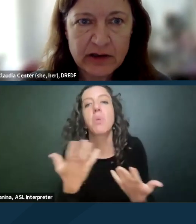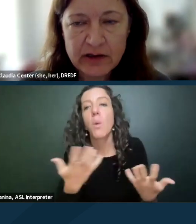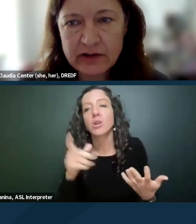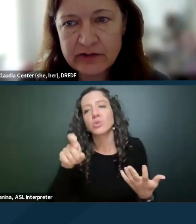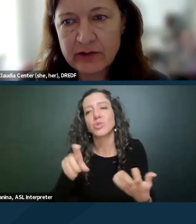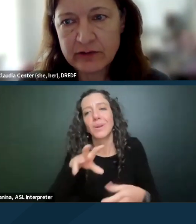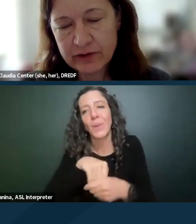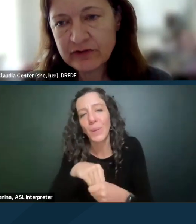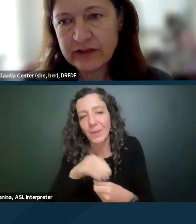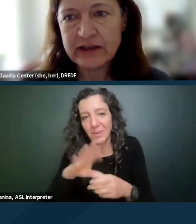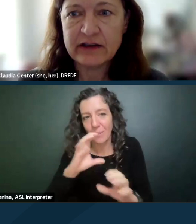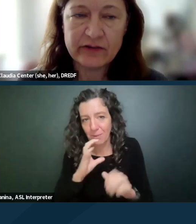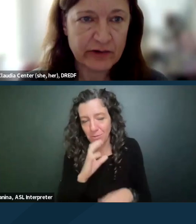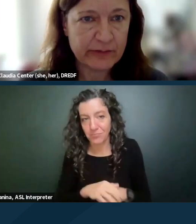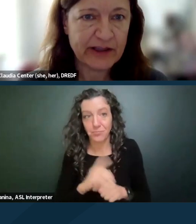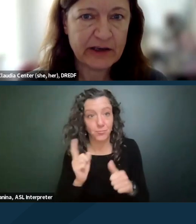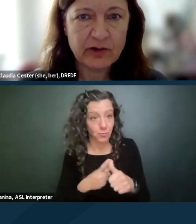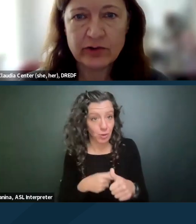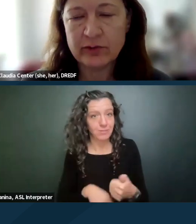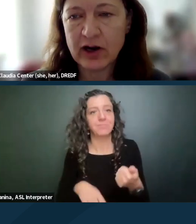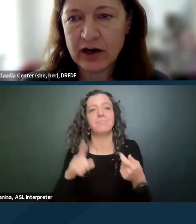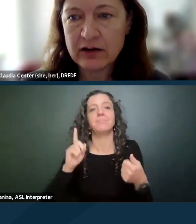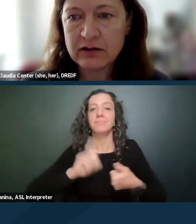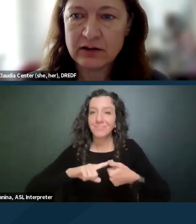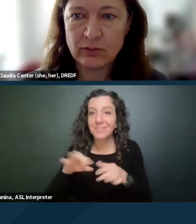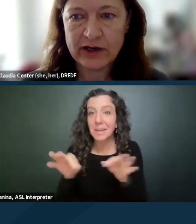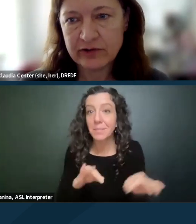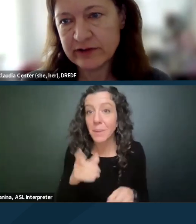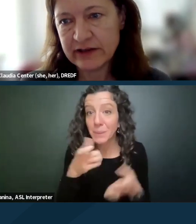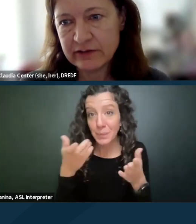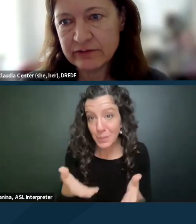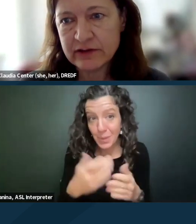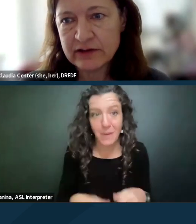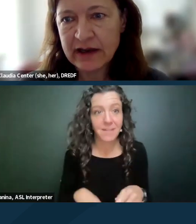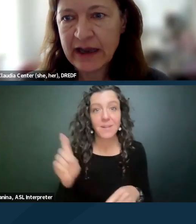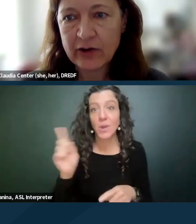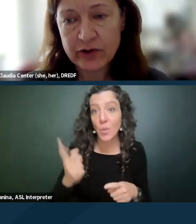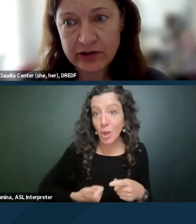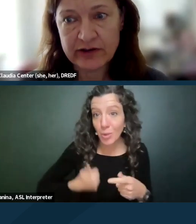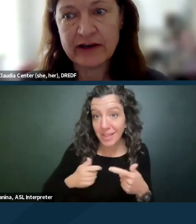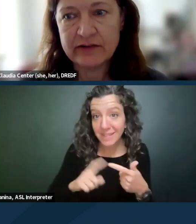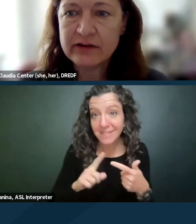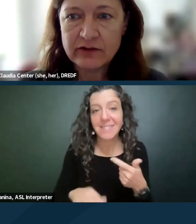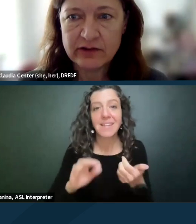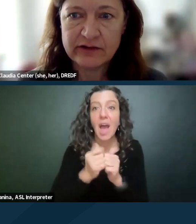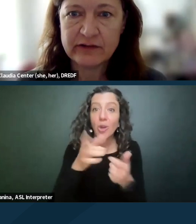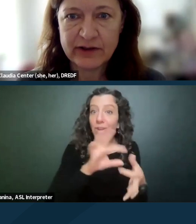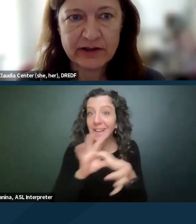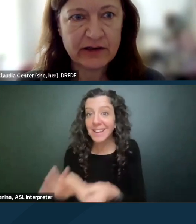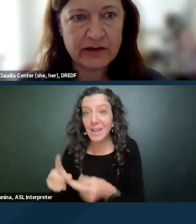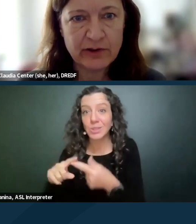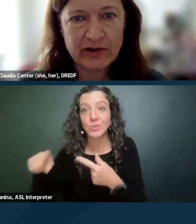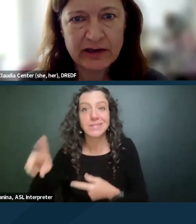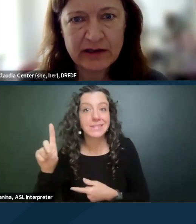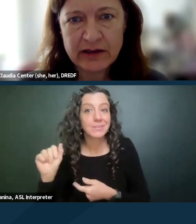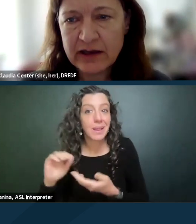communication. So the first thing is to explain who you are, where you live, how you're connected to the